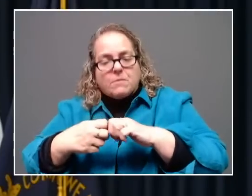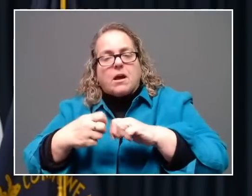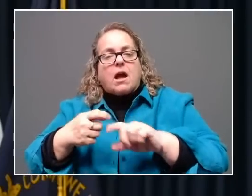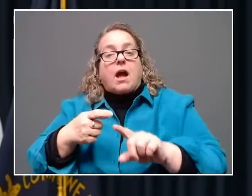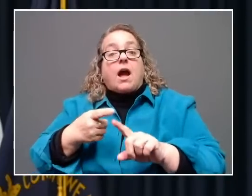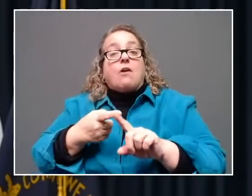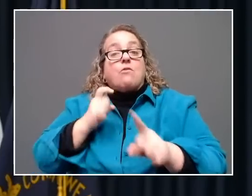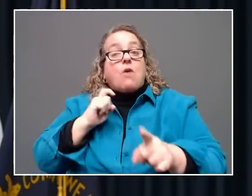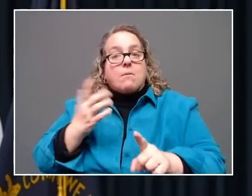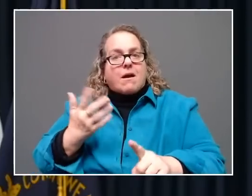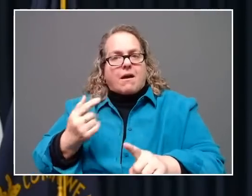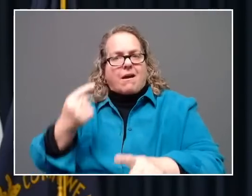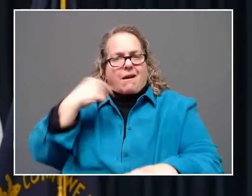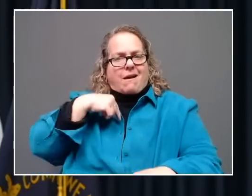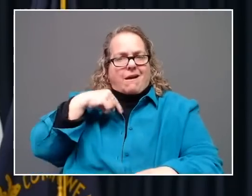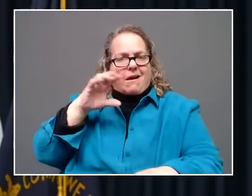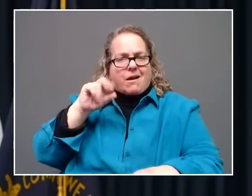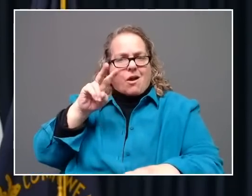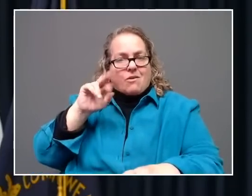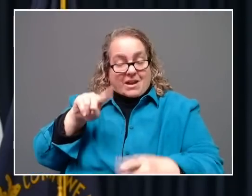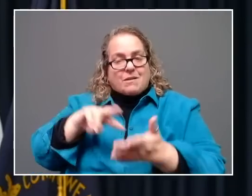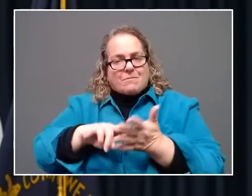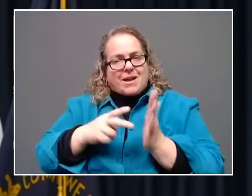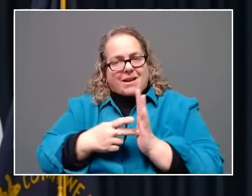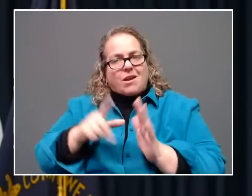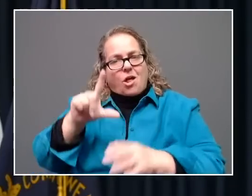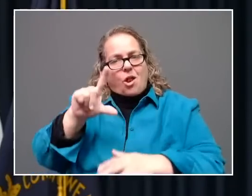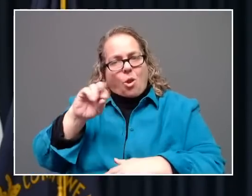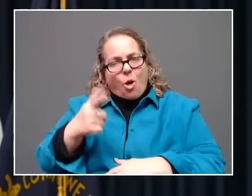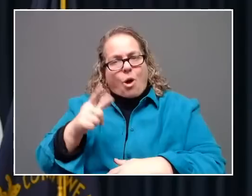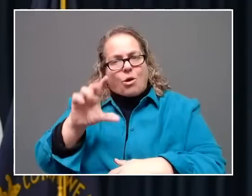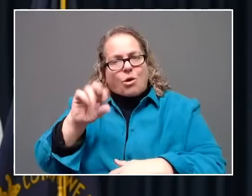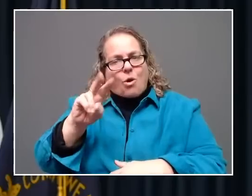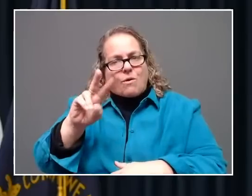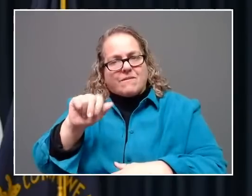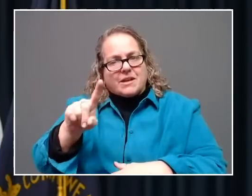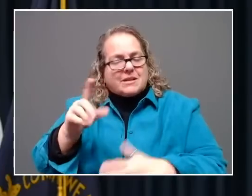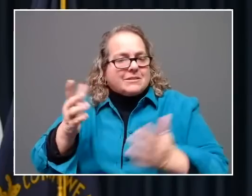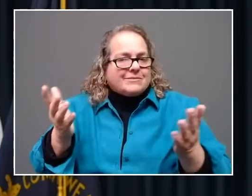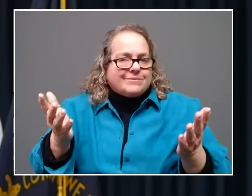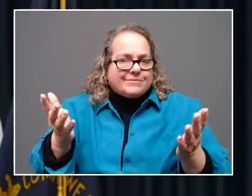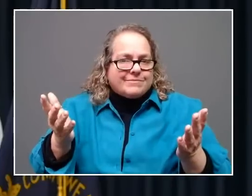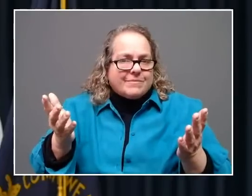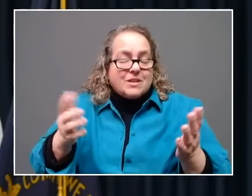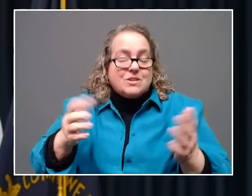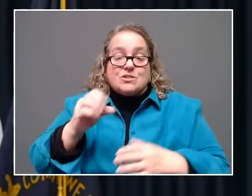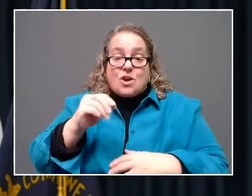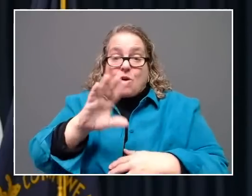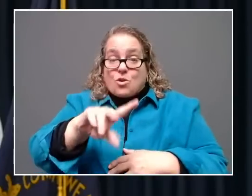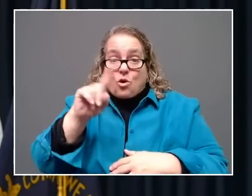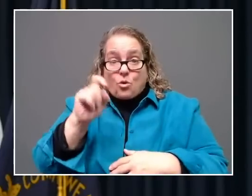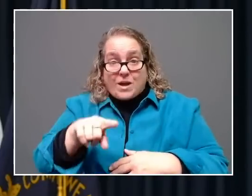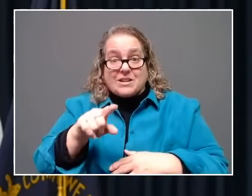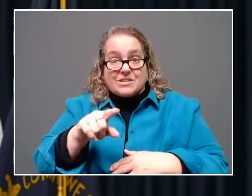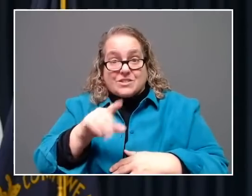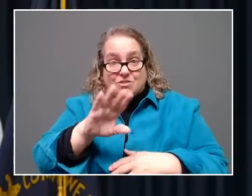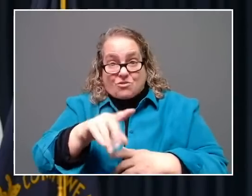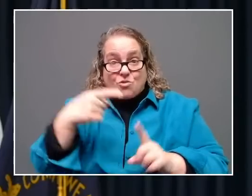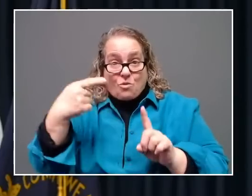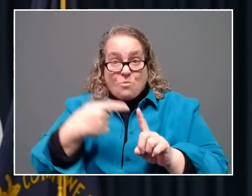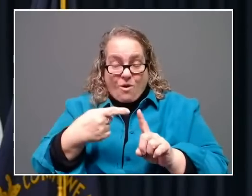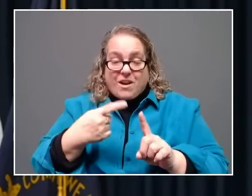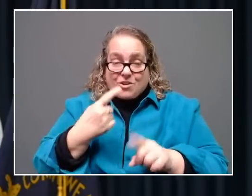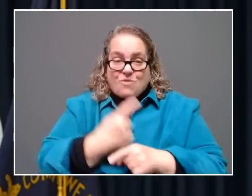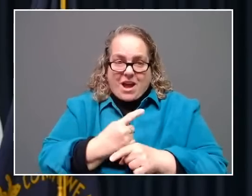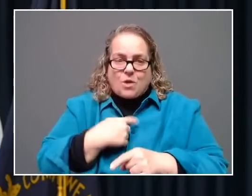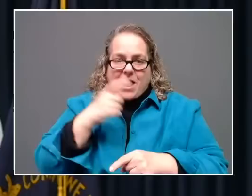new infection for so long, but I think your question and your point is right in that yes, we're going to learn to live with